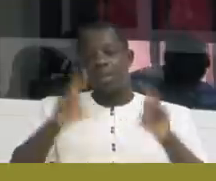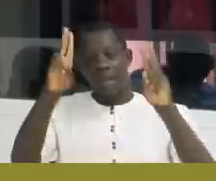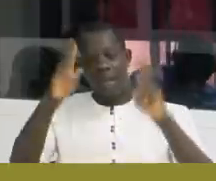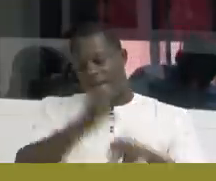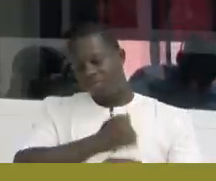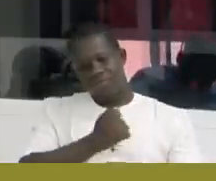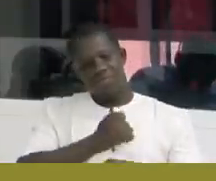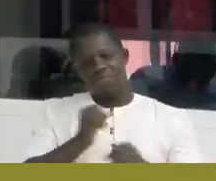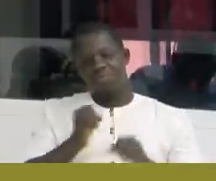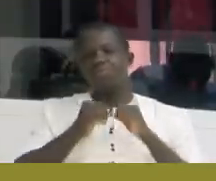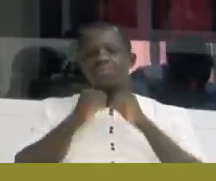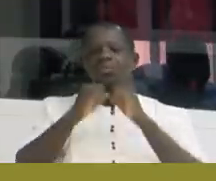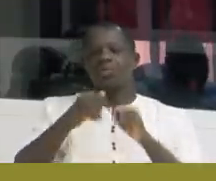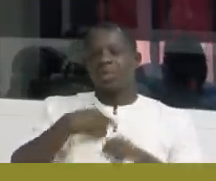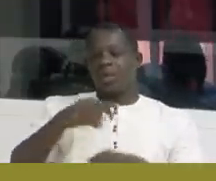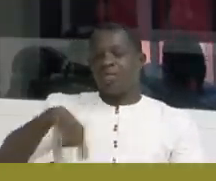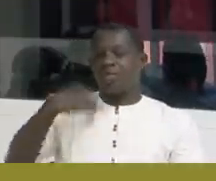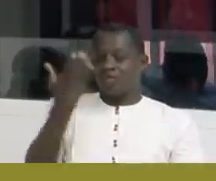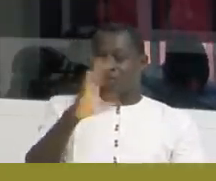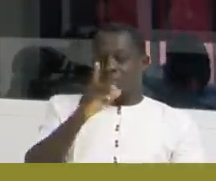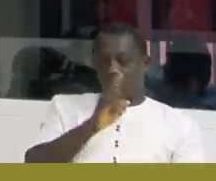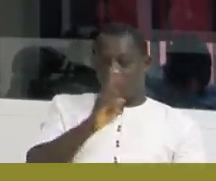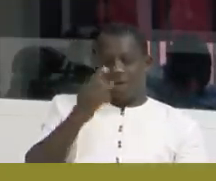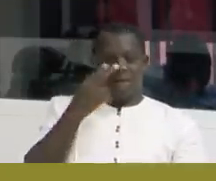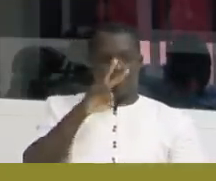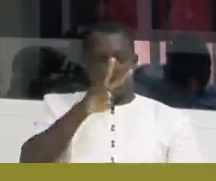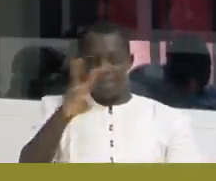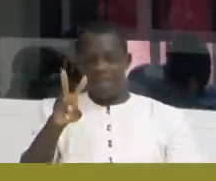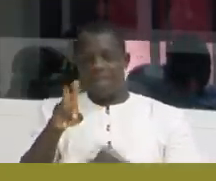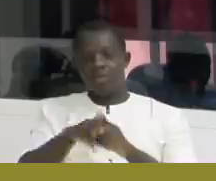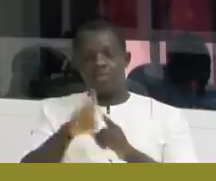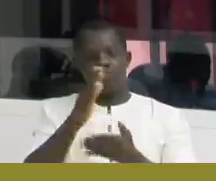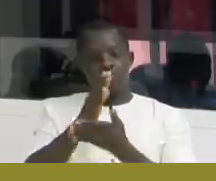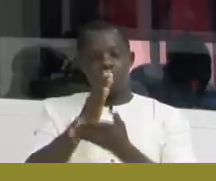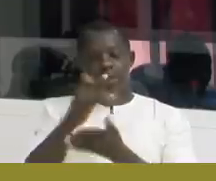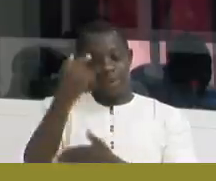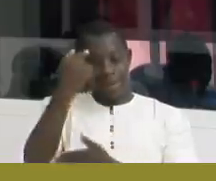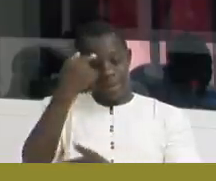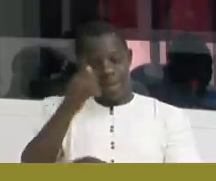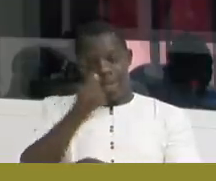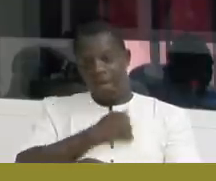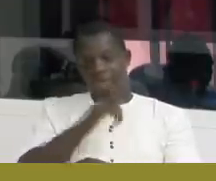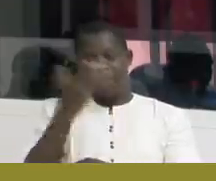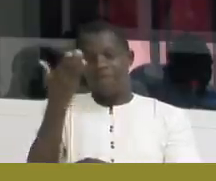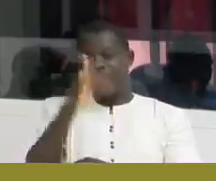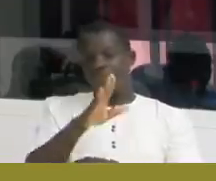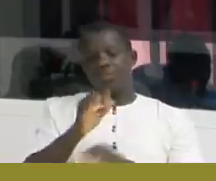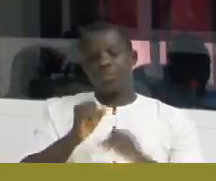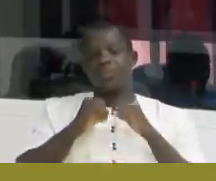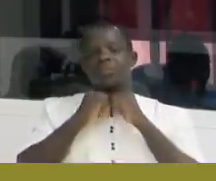felt. Well, from what I could see, if you really felt threatened by Sana,